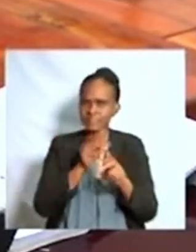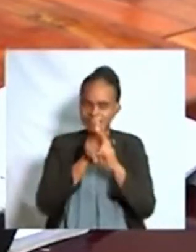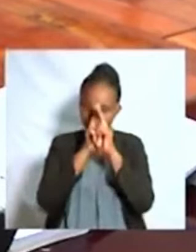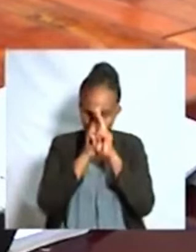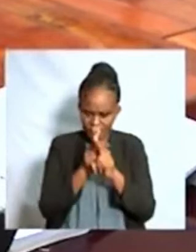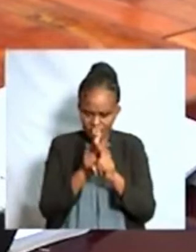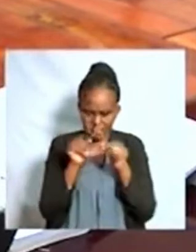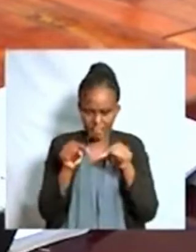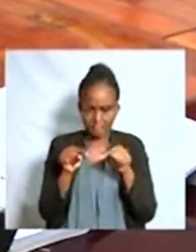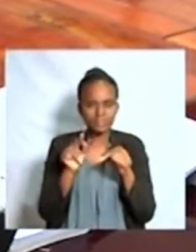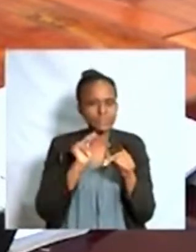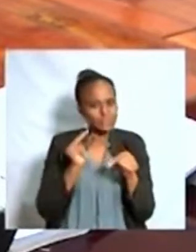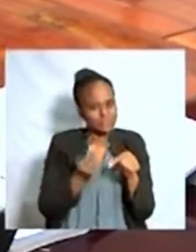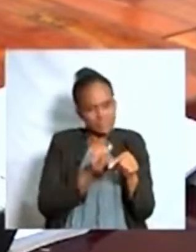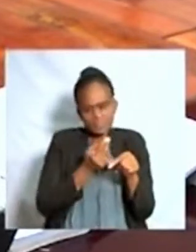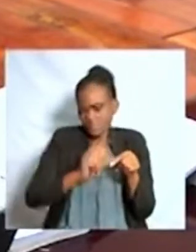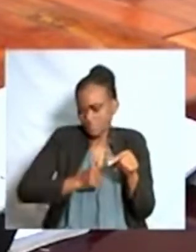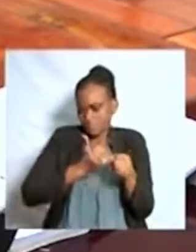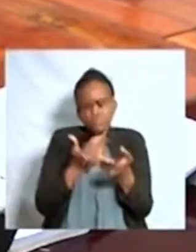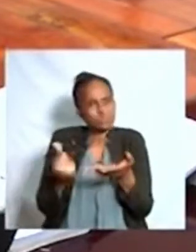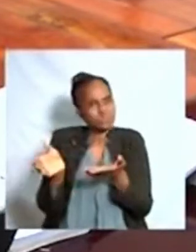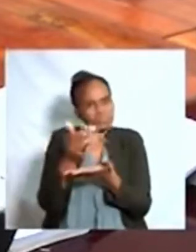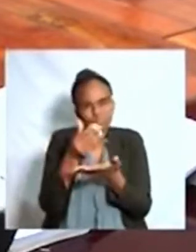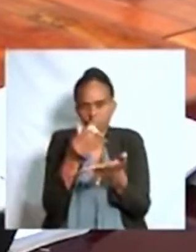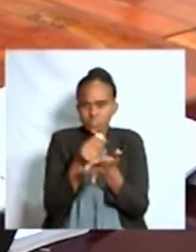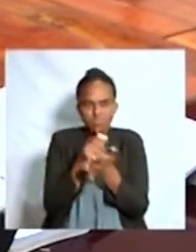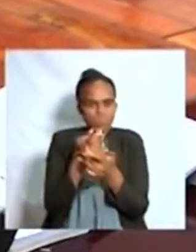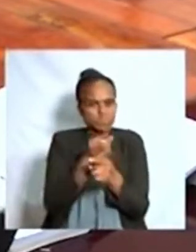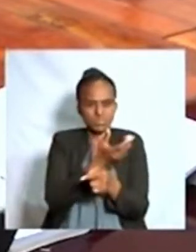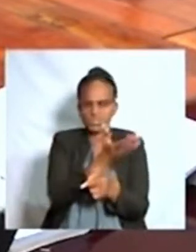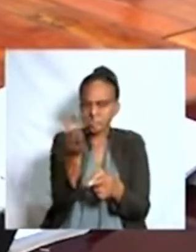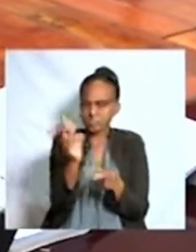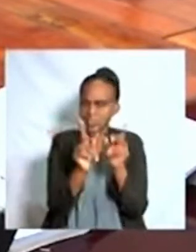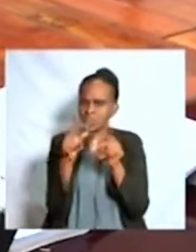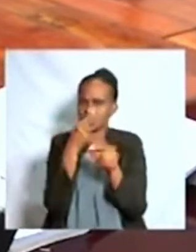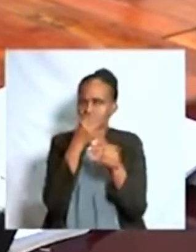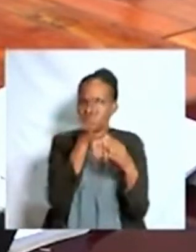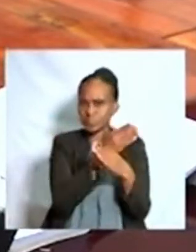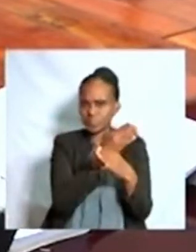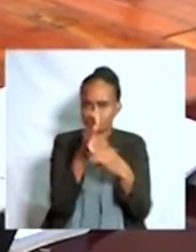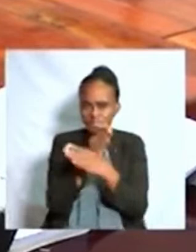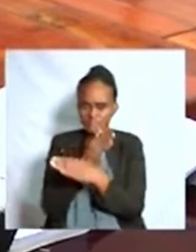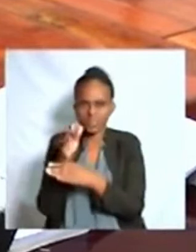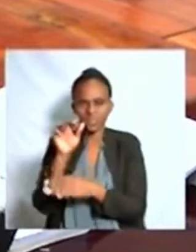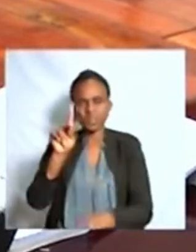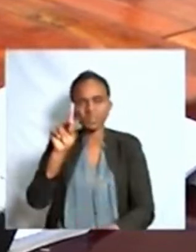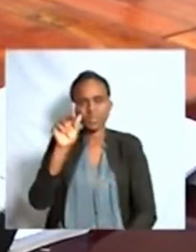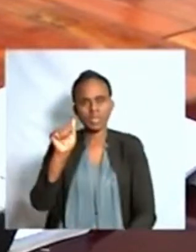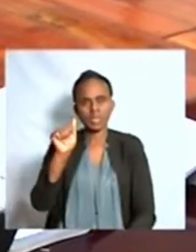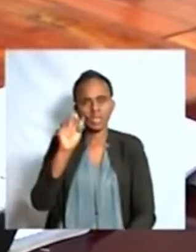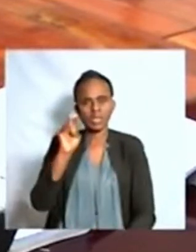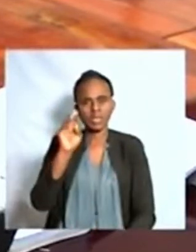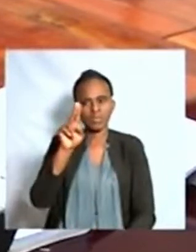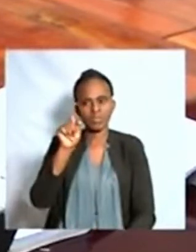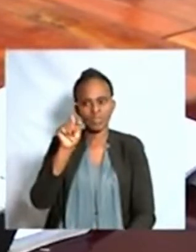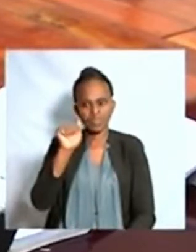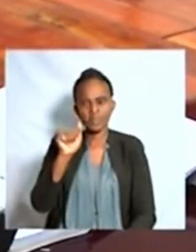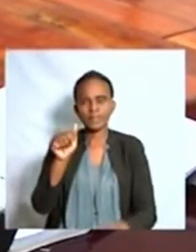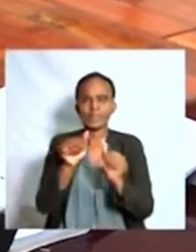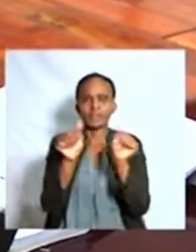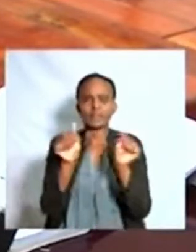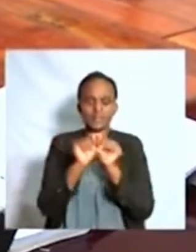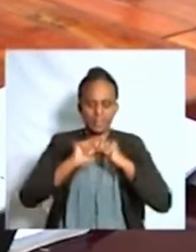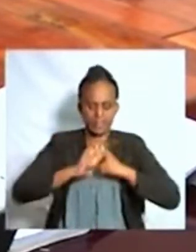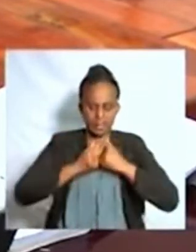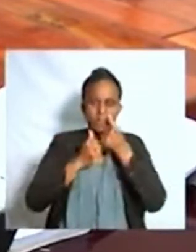that we are not collecting any revenue from the people that are trading illegally in Kavuta area, because we are